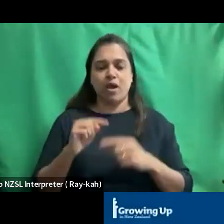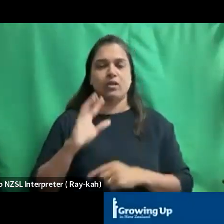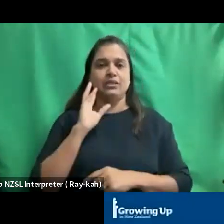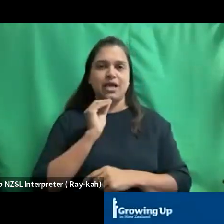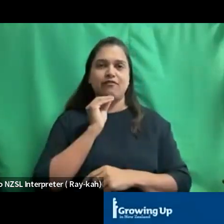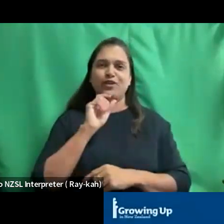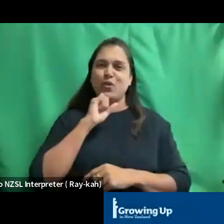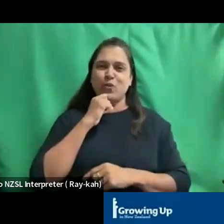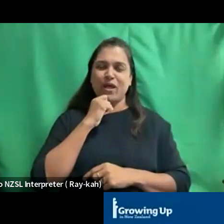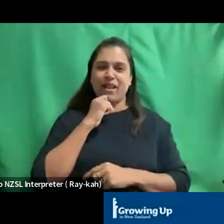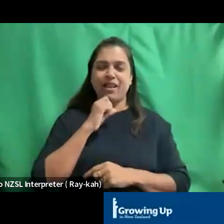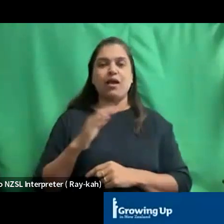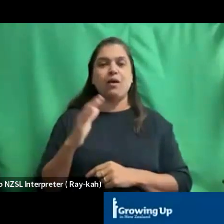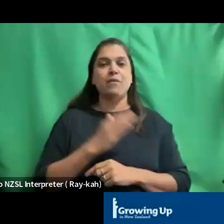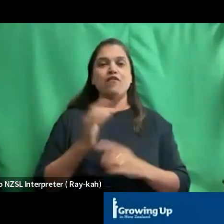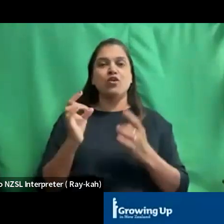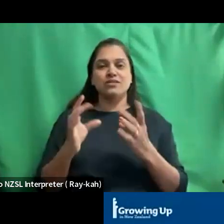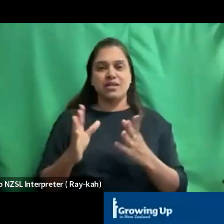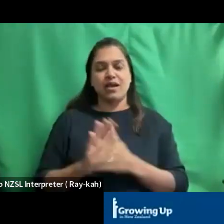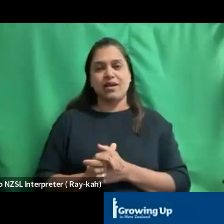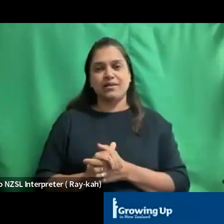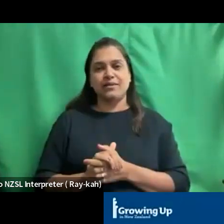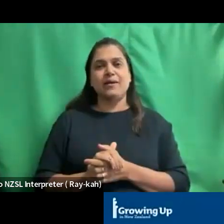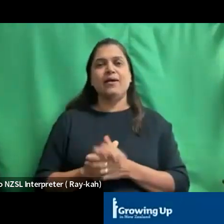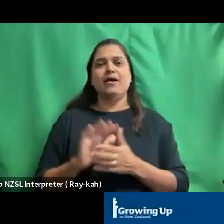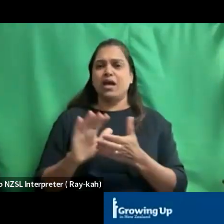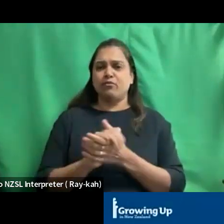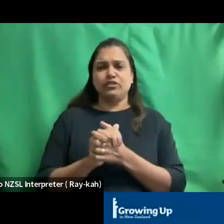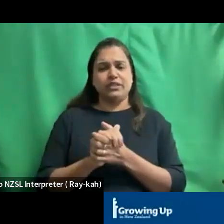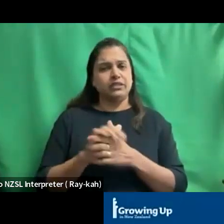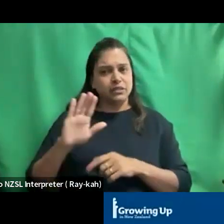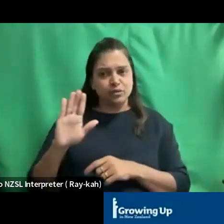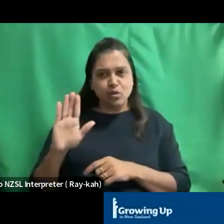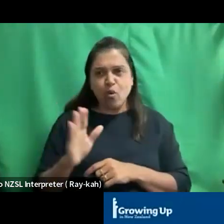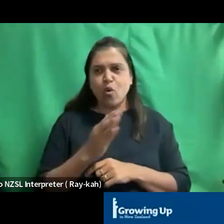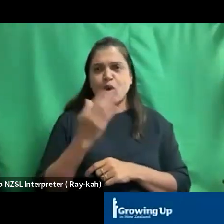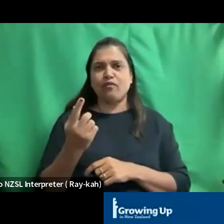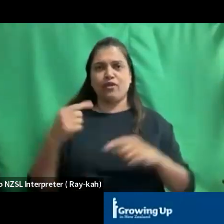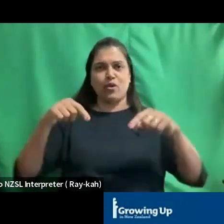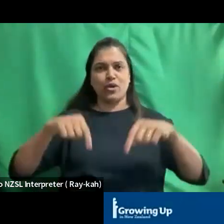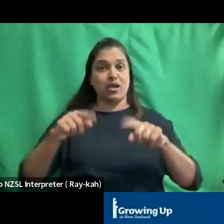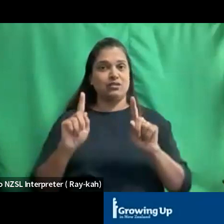So before I get into it, again, my thanks and appreciation to you all for being here today.